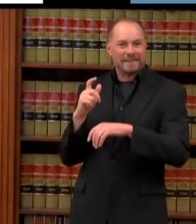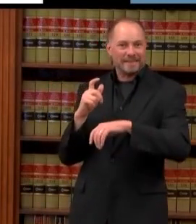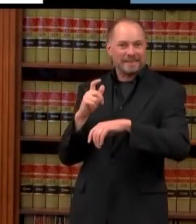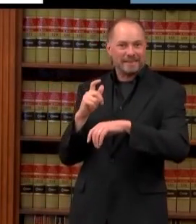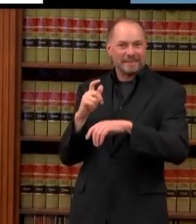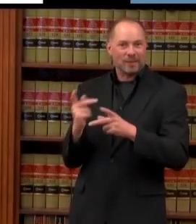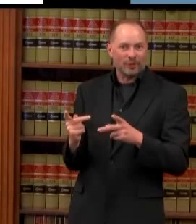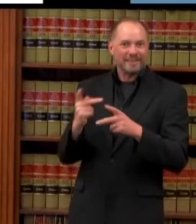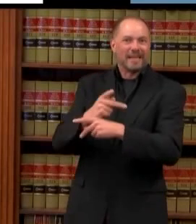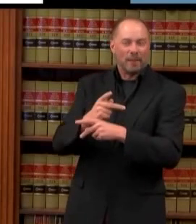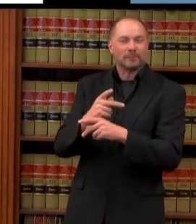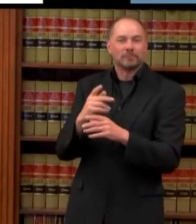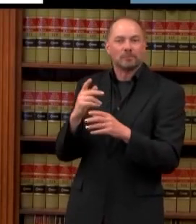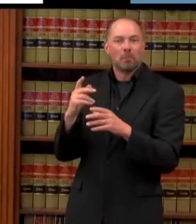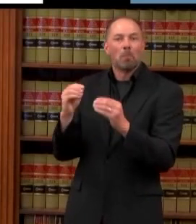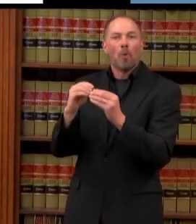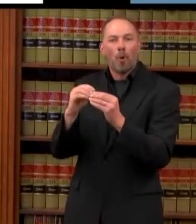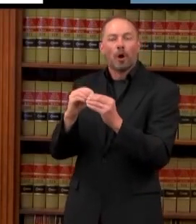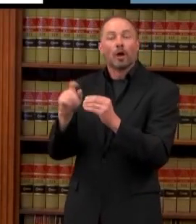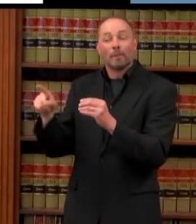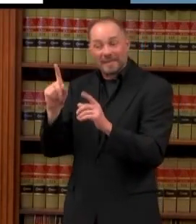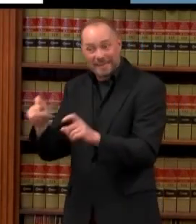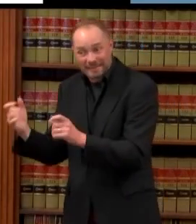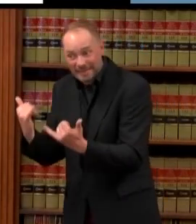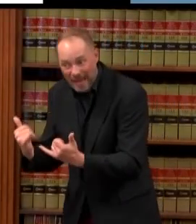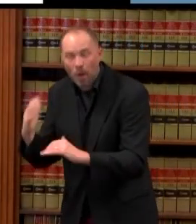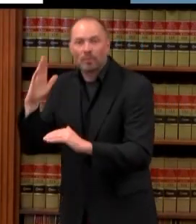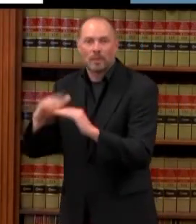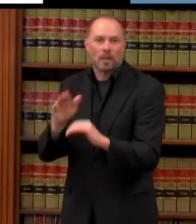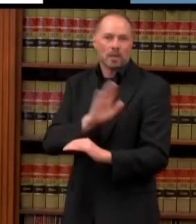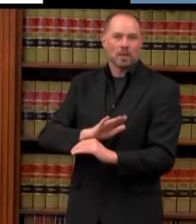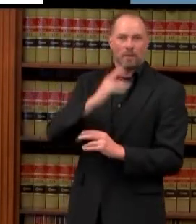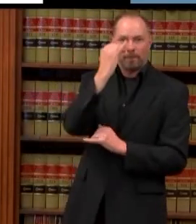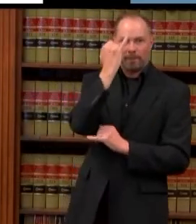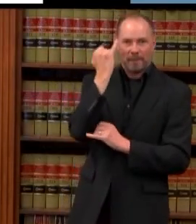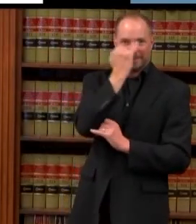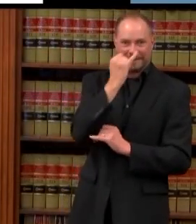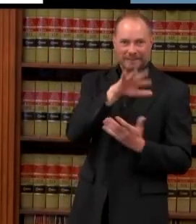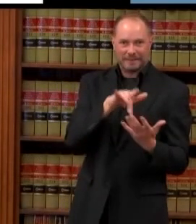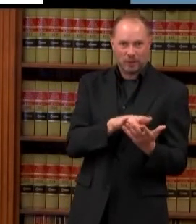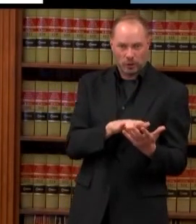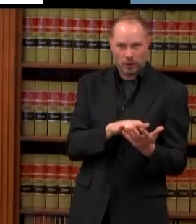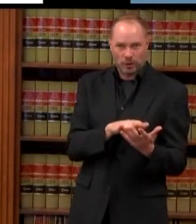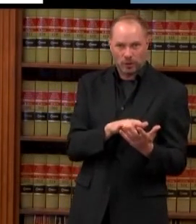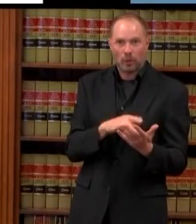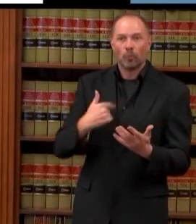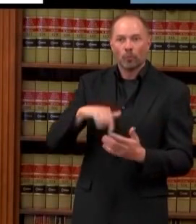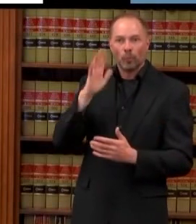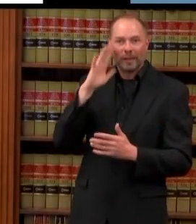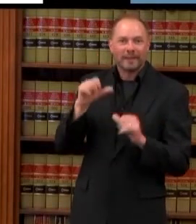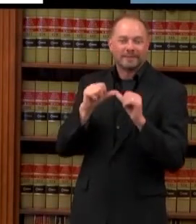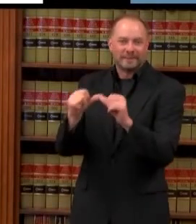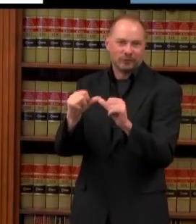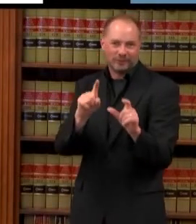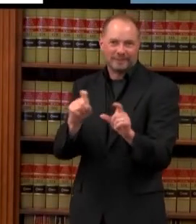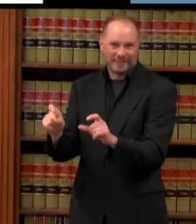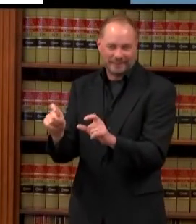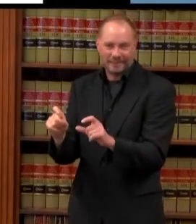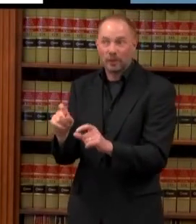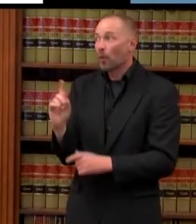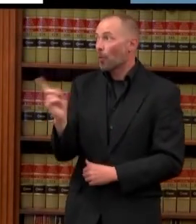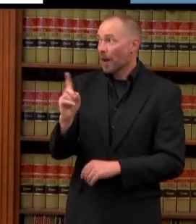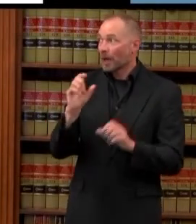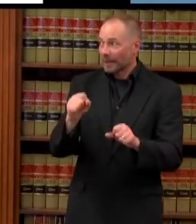versus being tested at the Pepsi Center. We'll continue to move our testing efforts forward. Where can you get